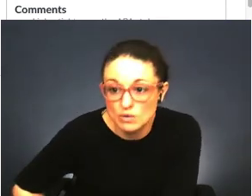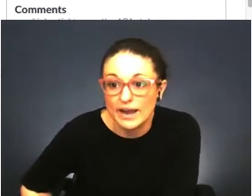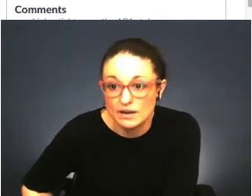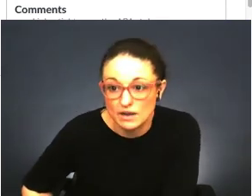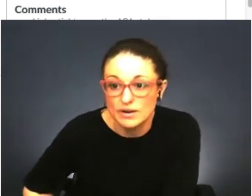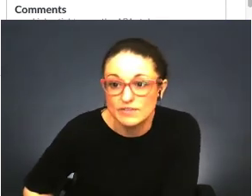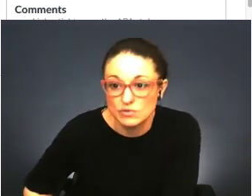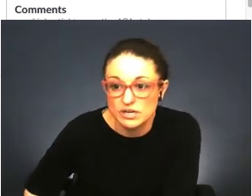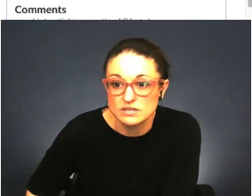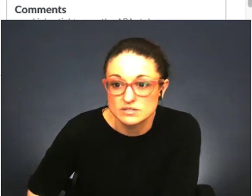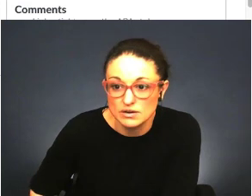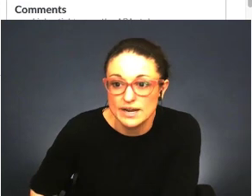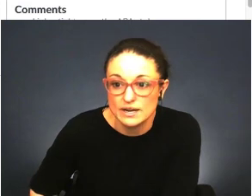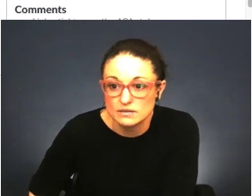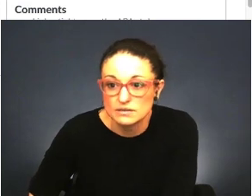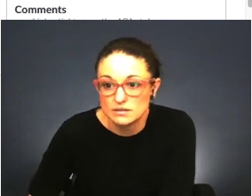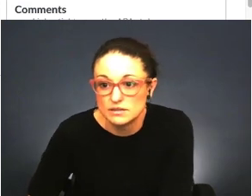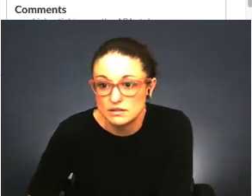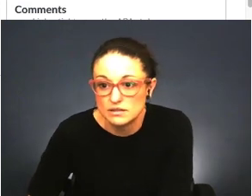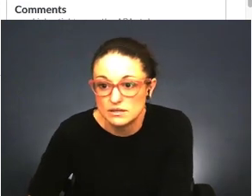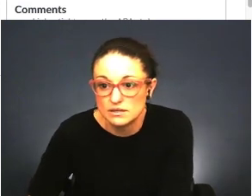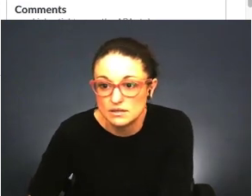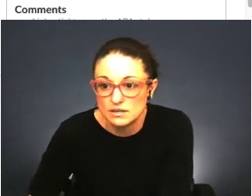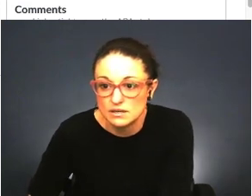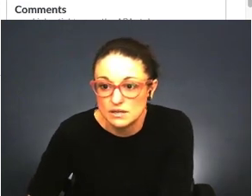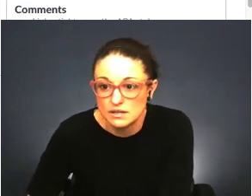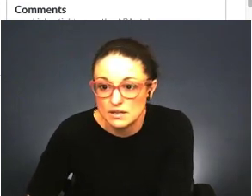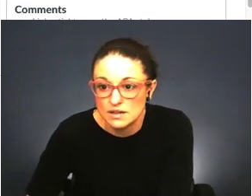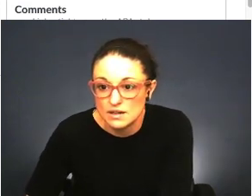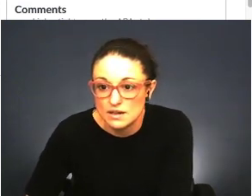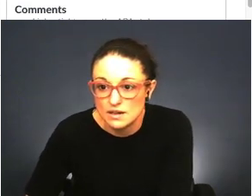Oh, okay. Okay, 4 years. All right.